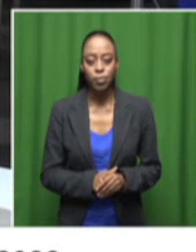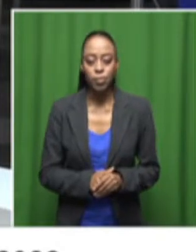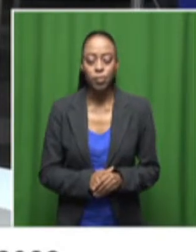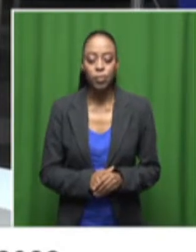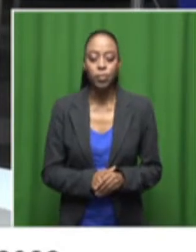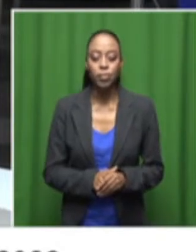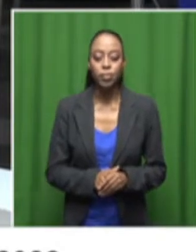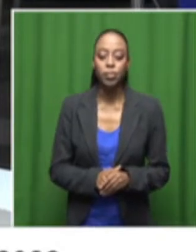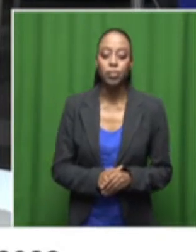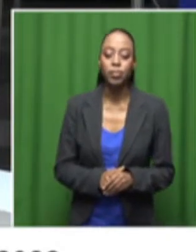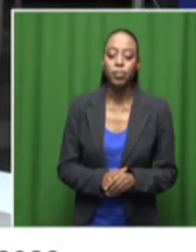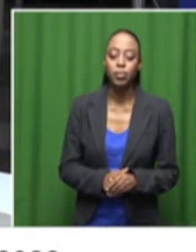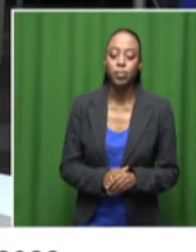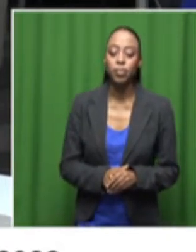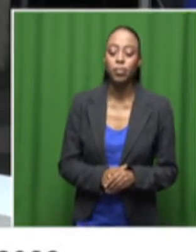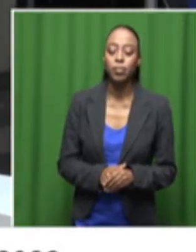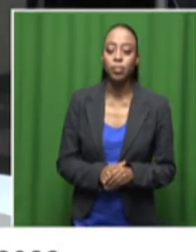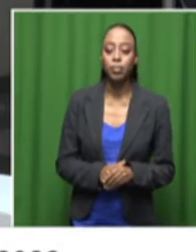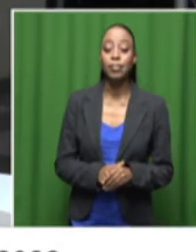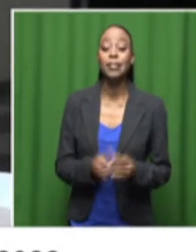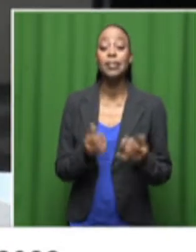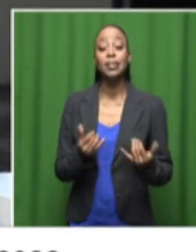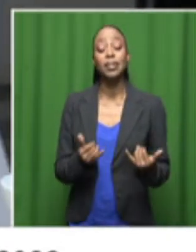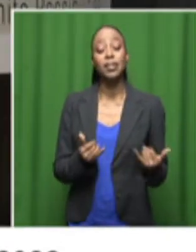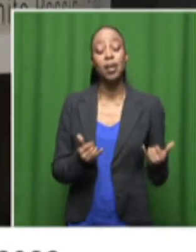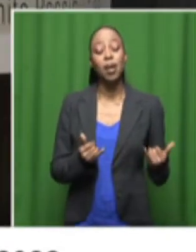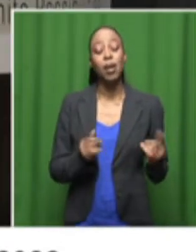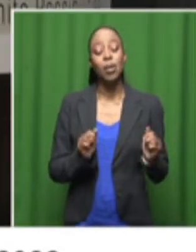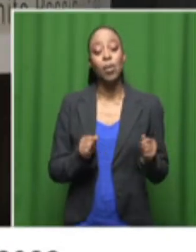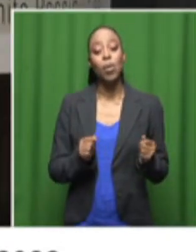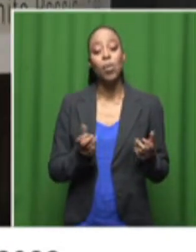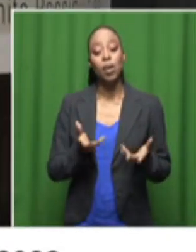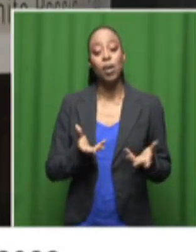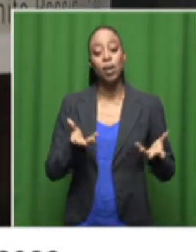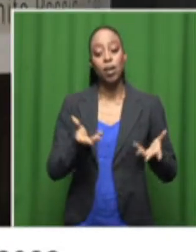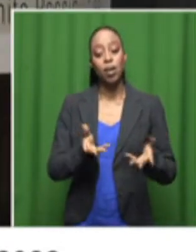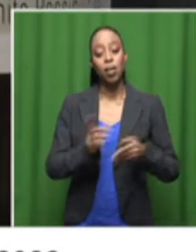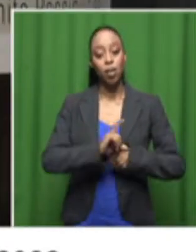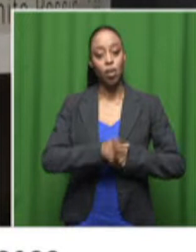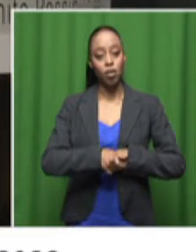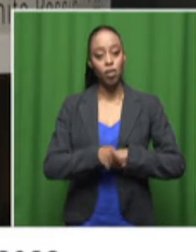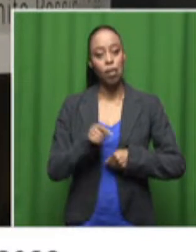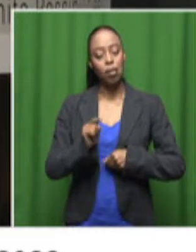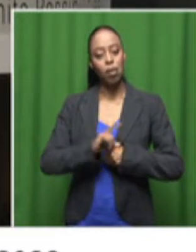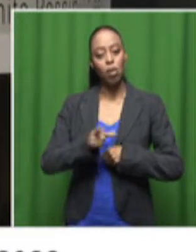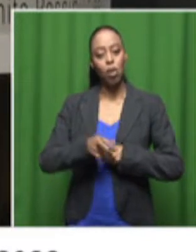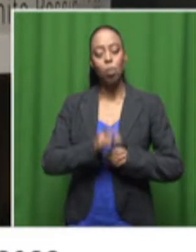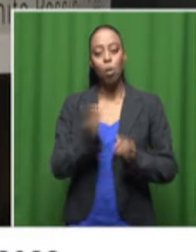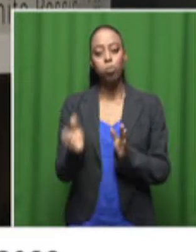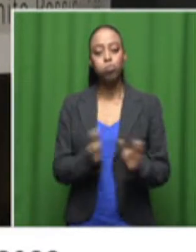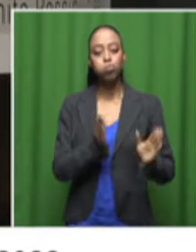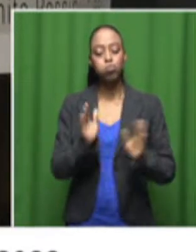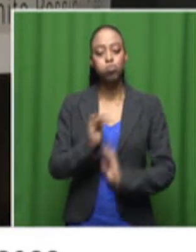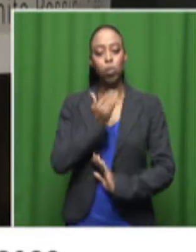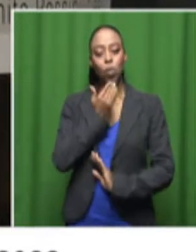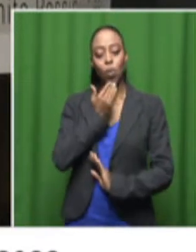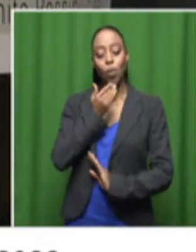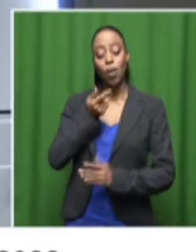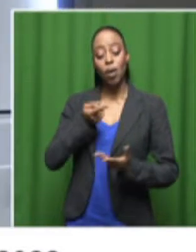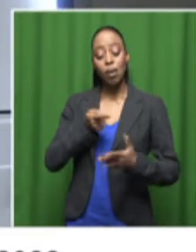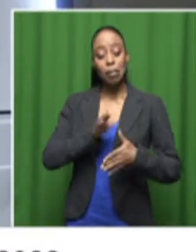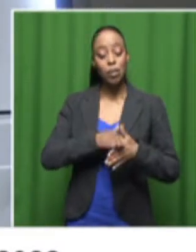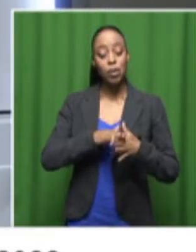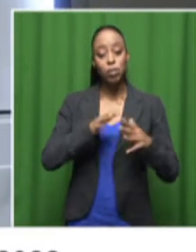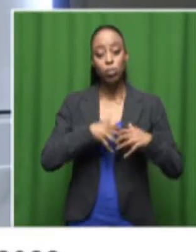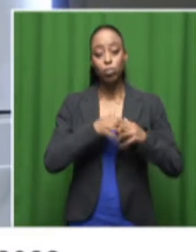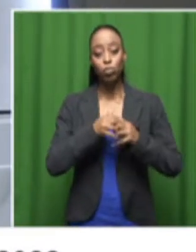or Digital Technologies. We're now really at this conference that essentially has been put together to build